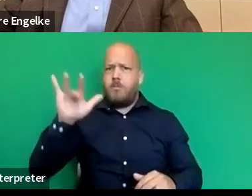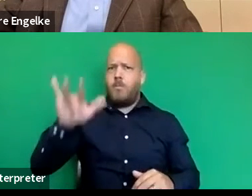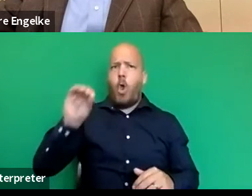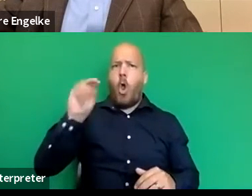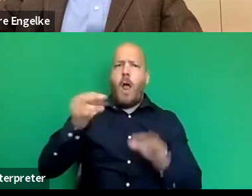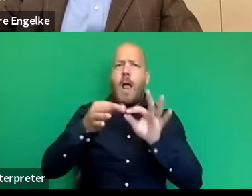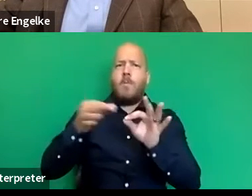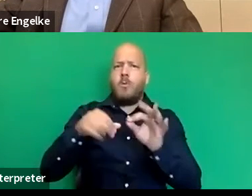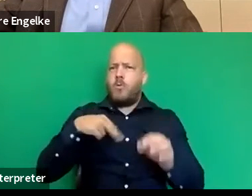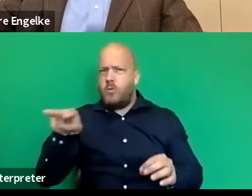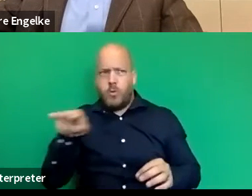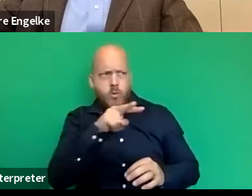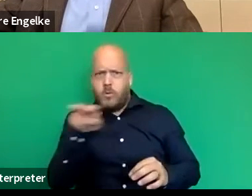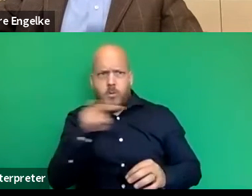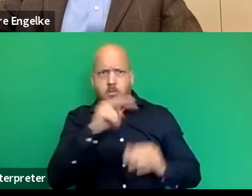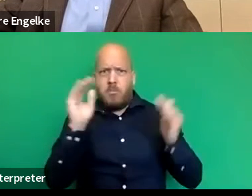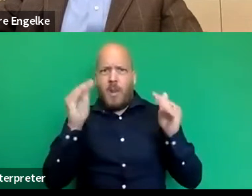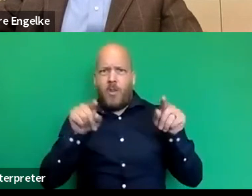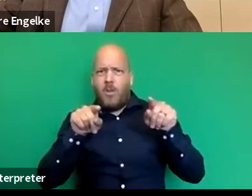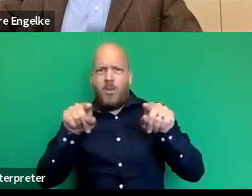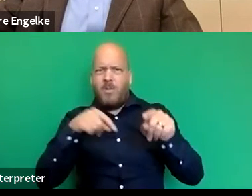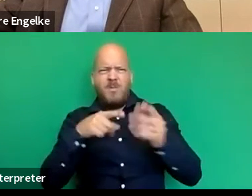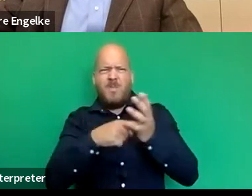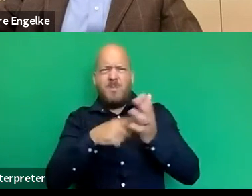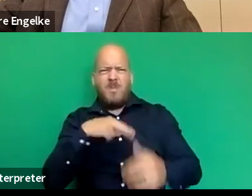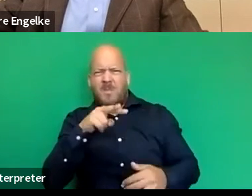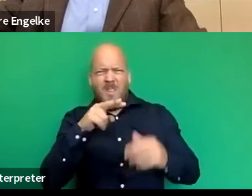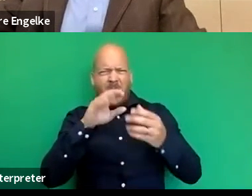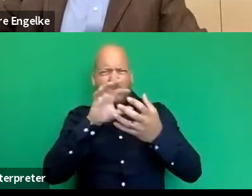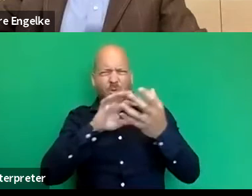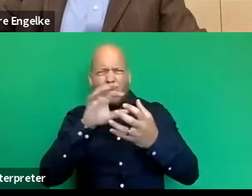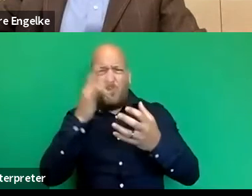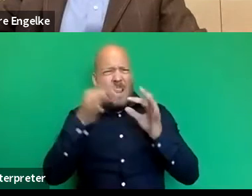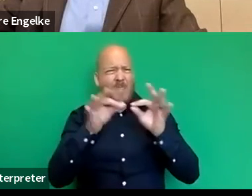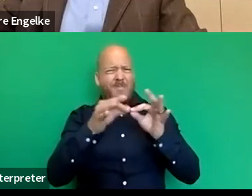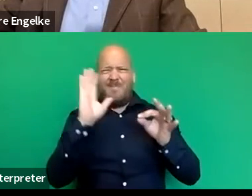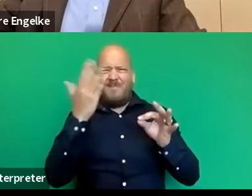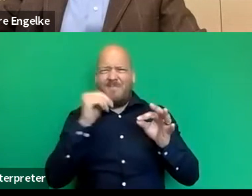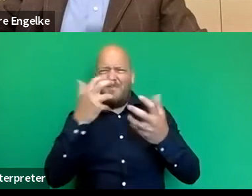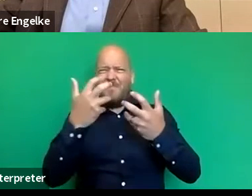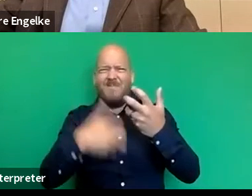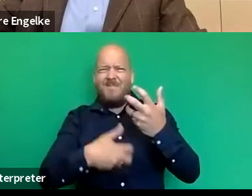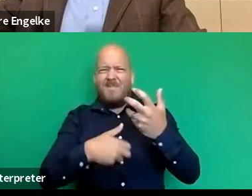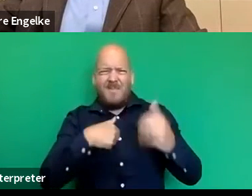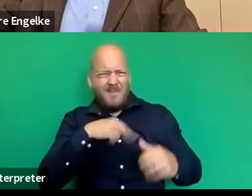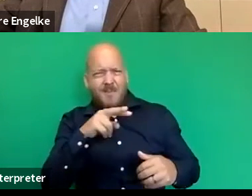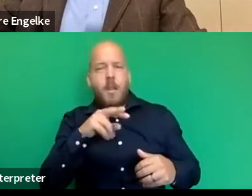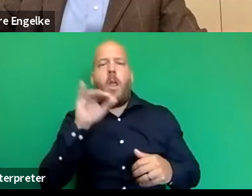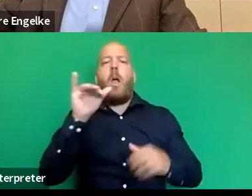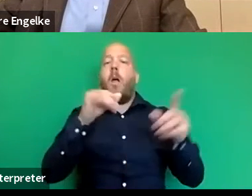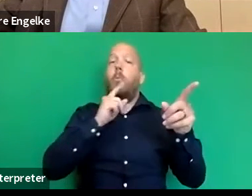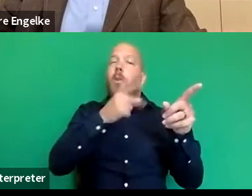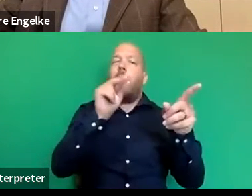then I realized she was nervous, so her voice was shaking. And I guess the automatic speech recognition platform